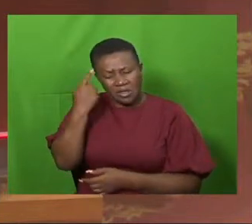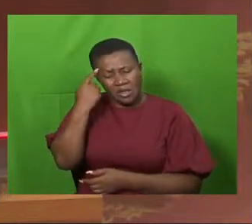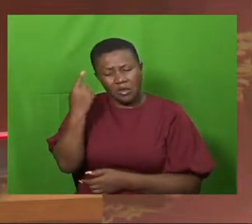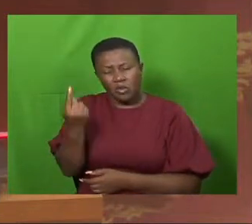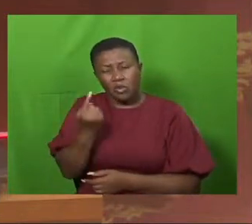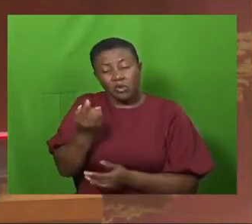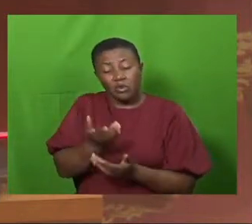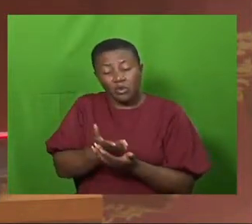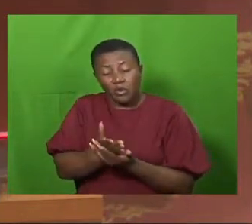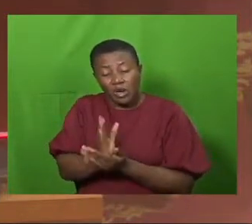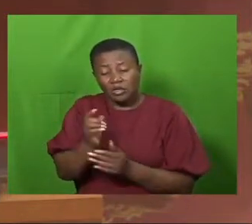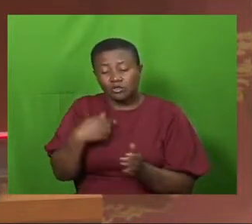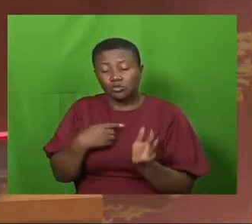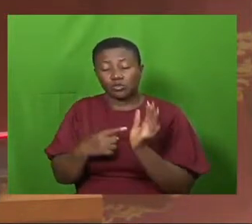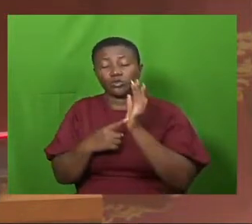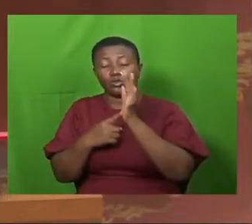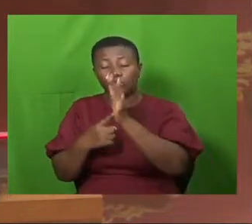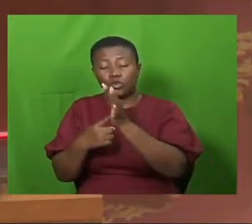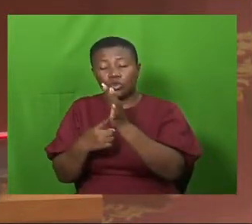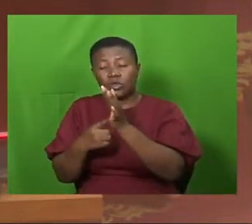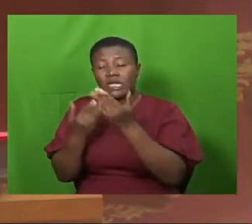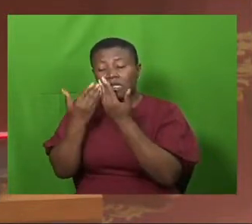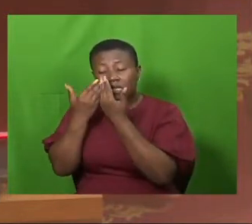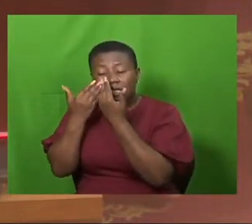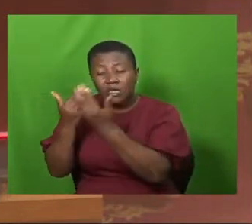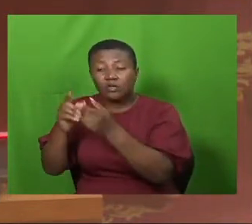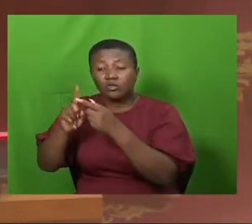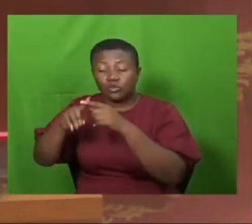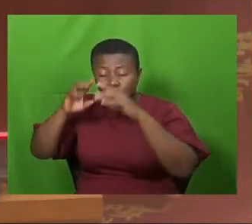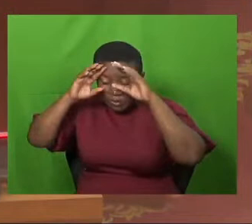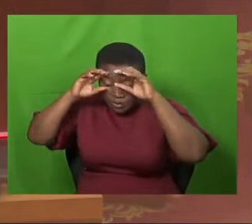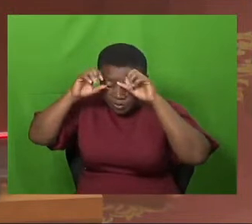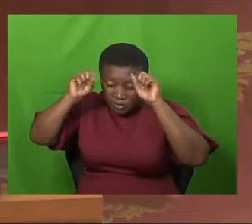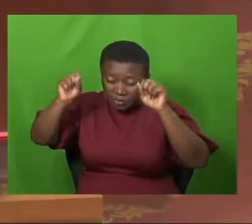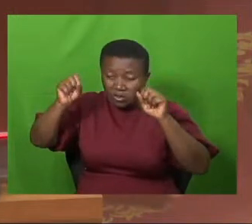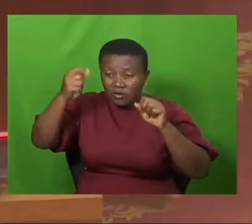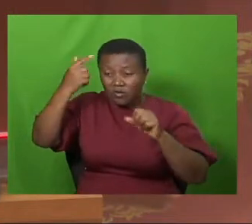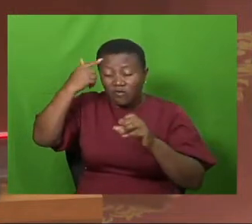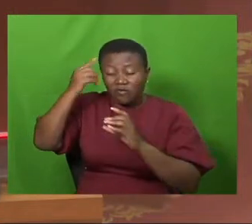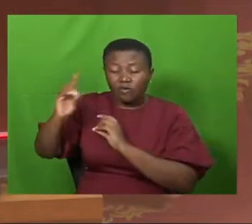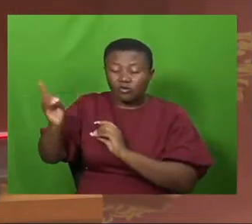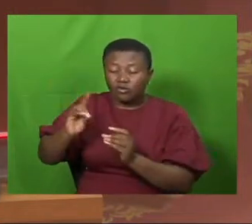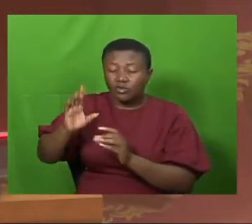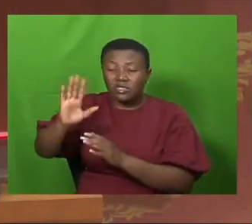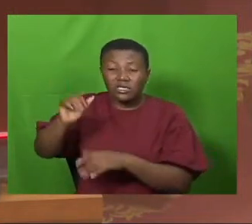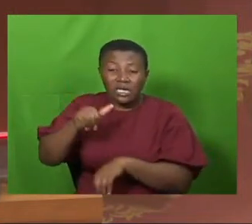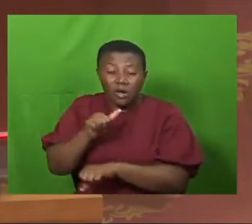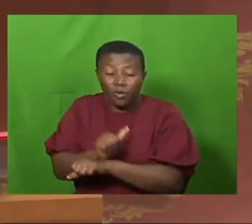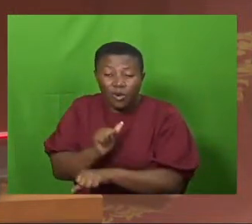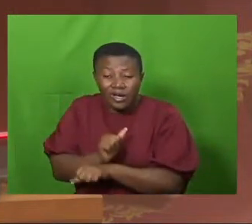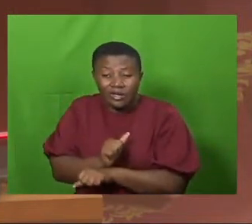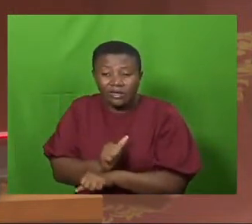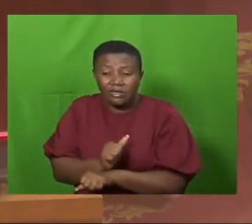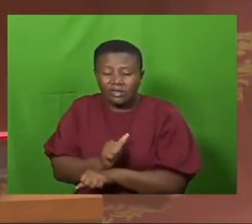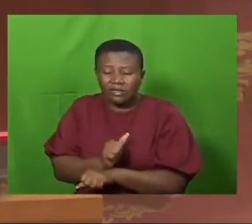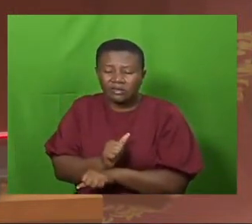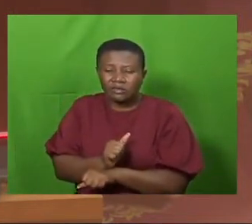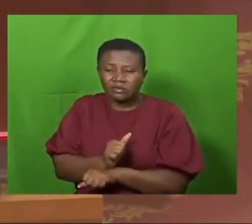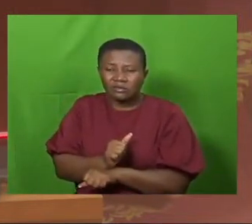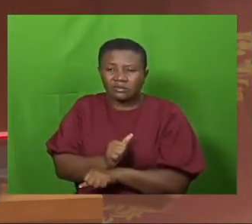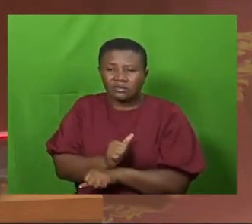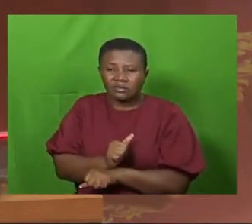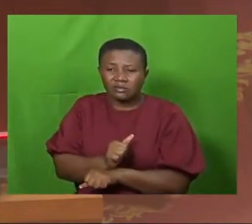to express gratitude to the President for his efforts in fulfilling his constitutional mandate. It is essential to underscore